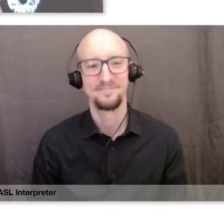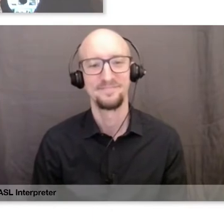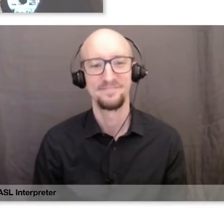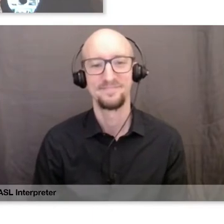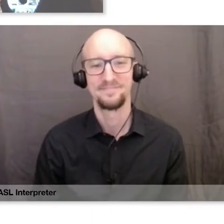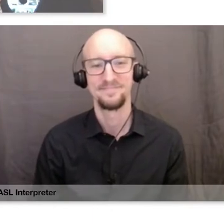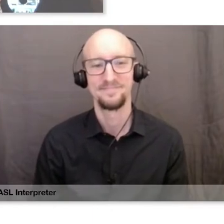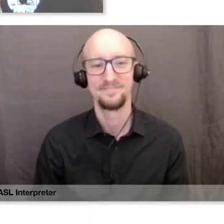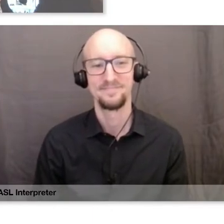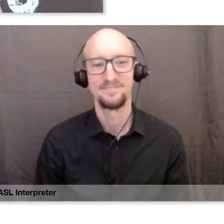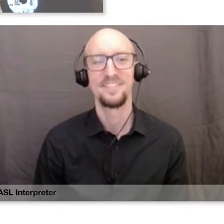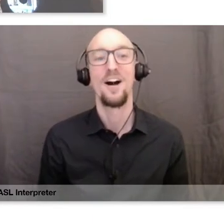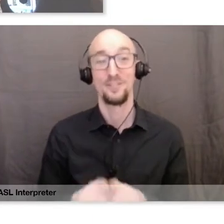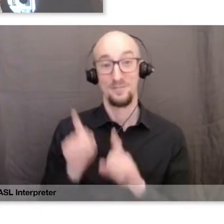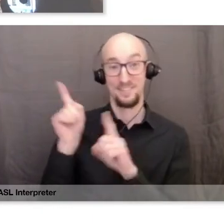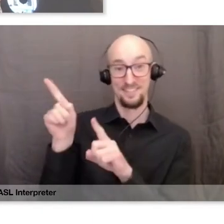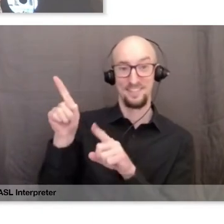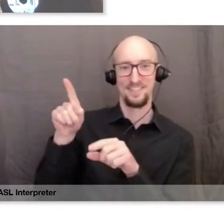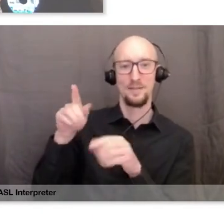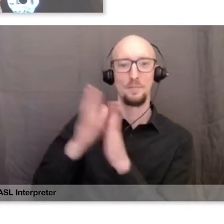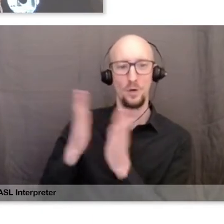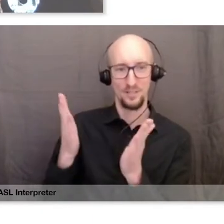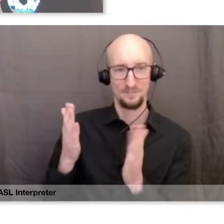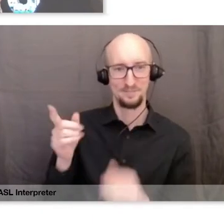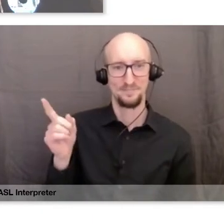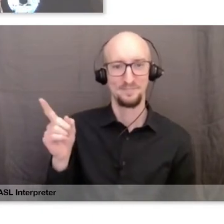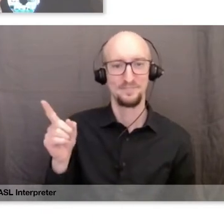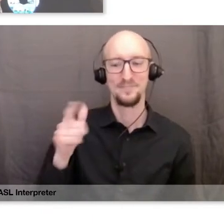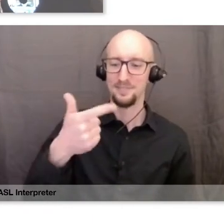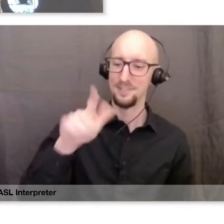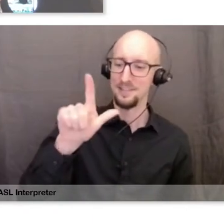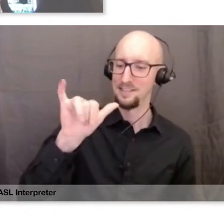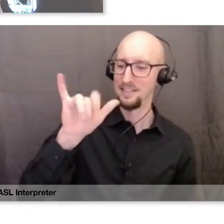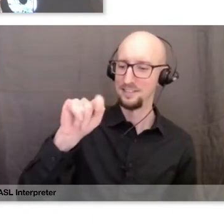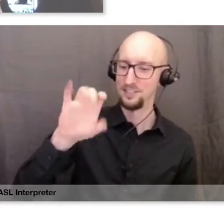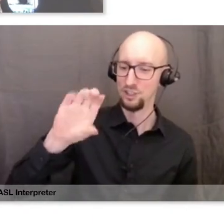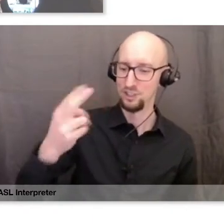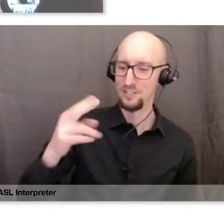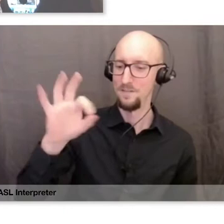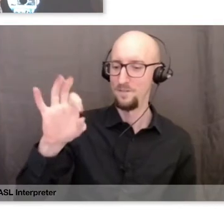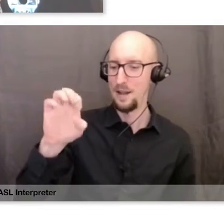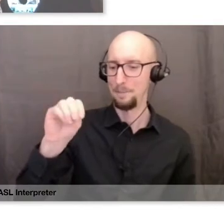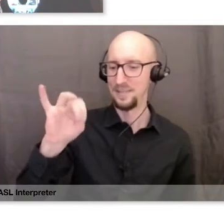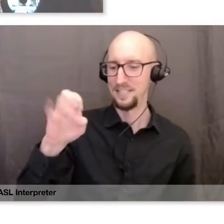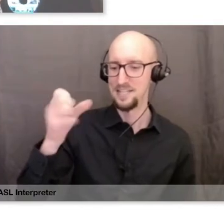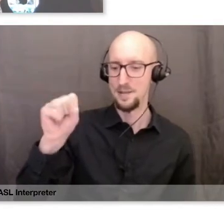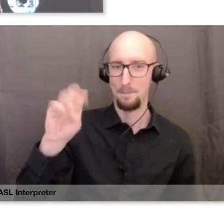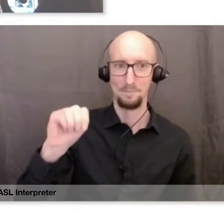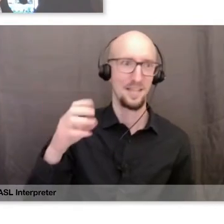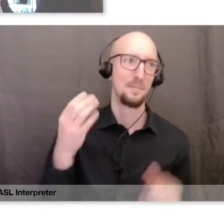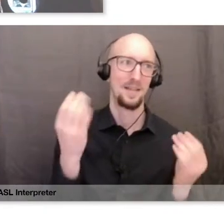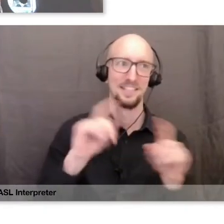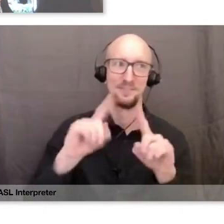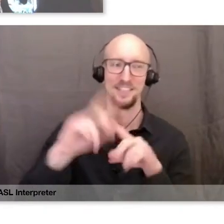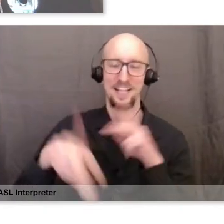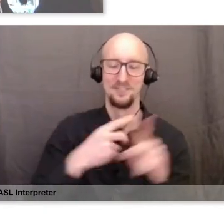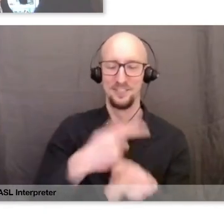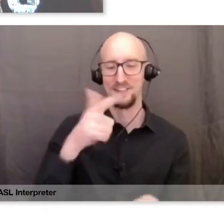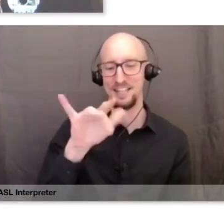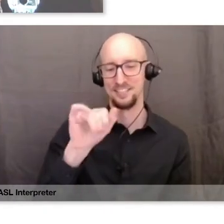I also have this book, Glitch Feminism. There's all kinds of glitches around my desk. So we learn